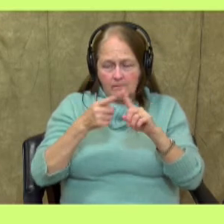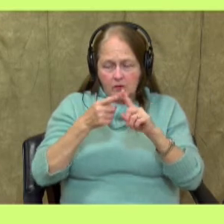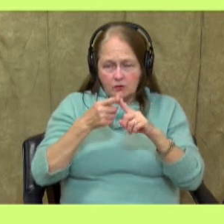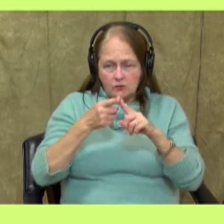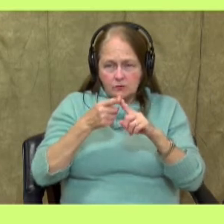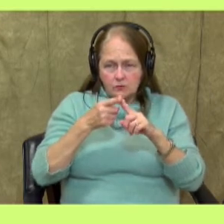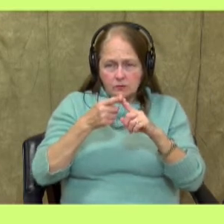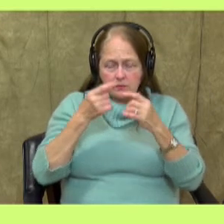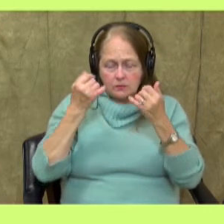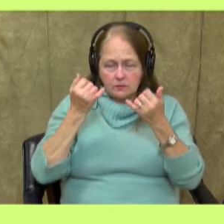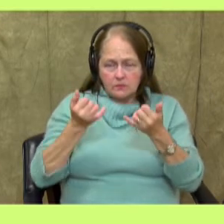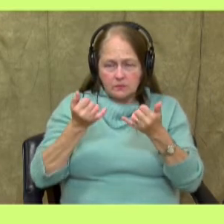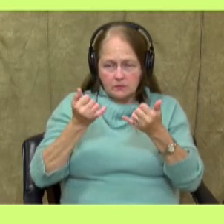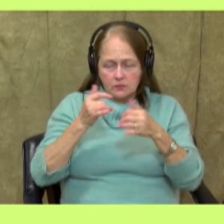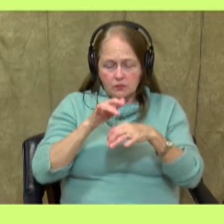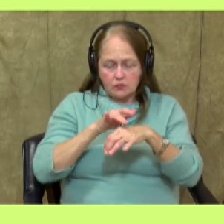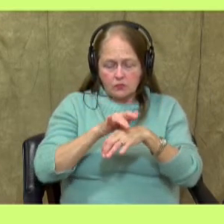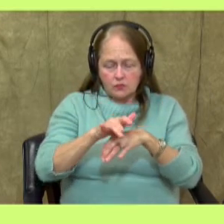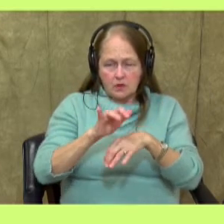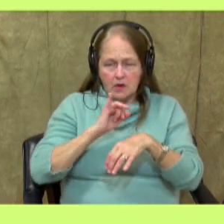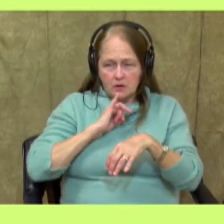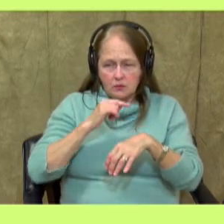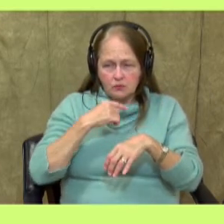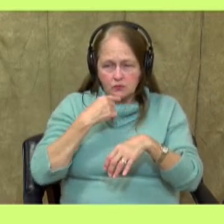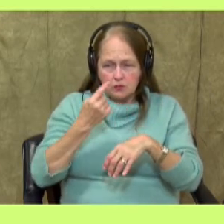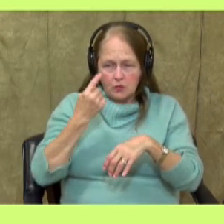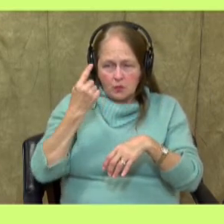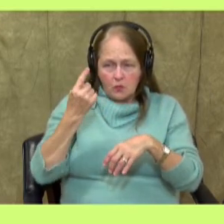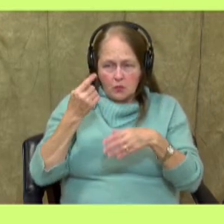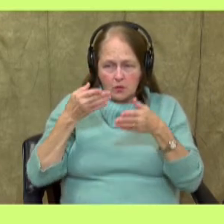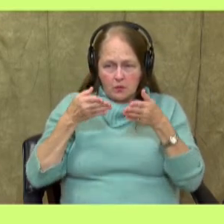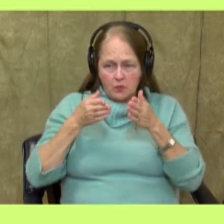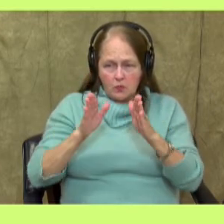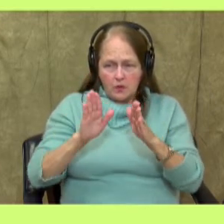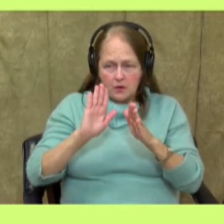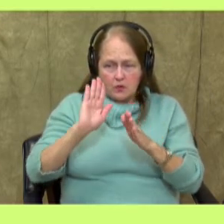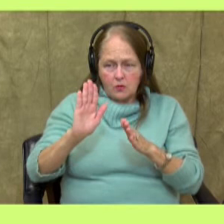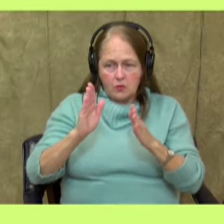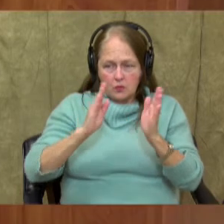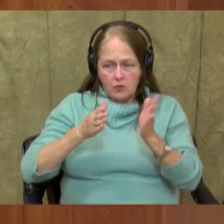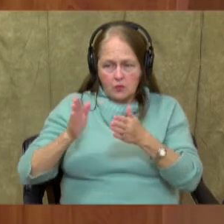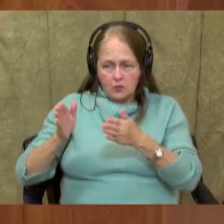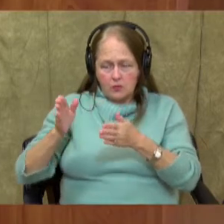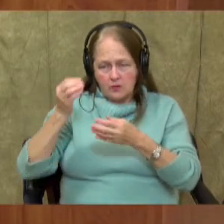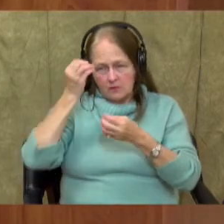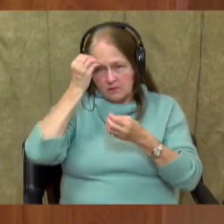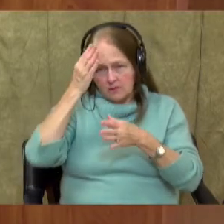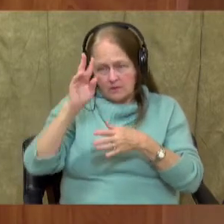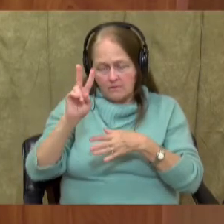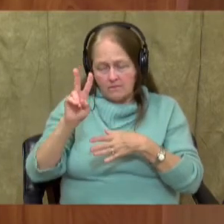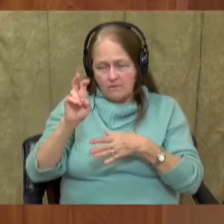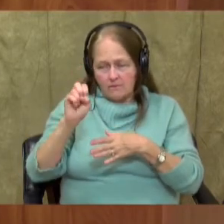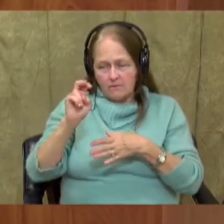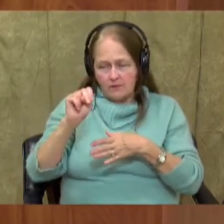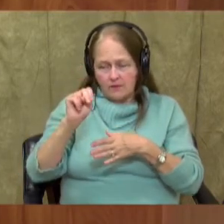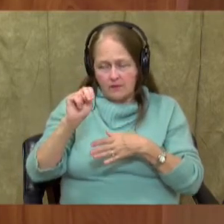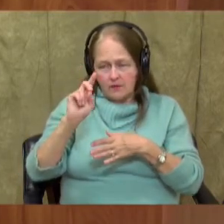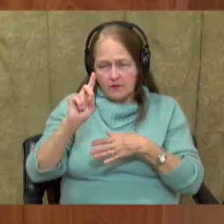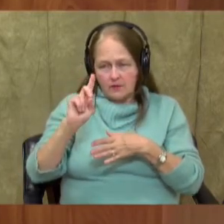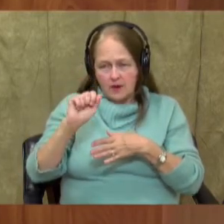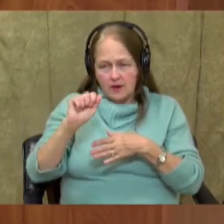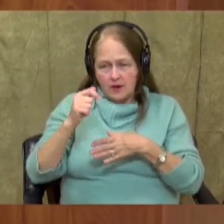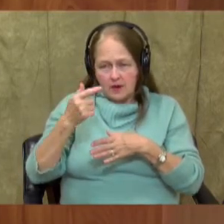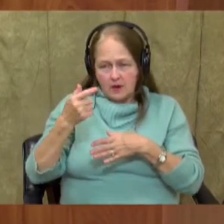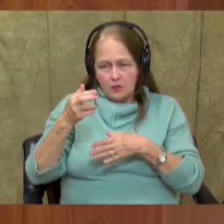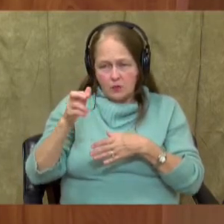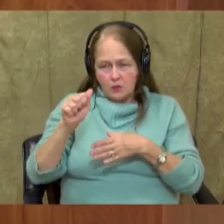one. Now, earlier I told you one way to organize your information is to create a Venn diagram. So if